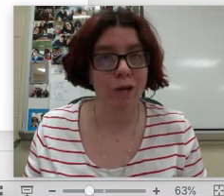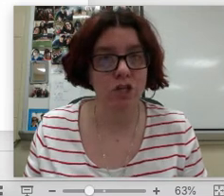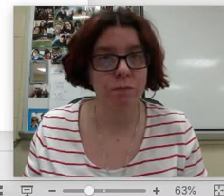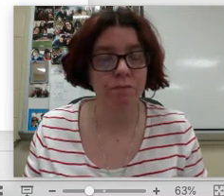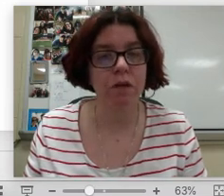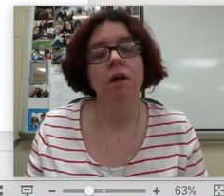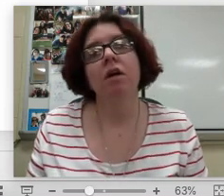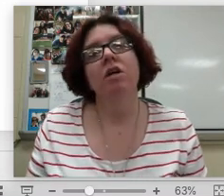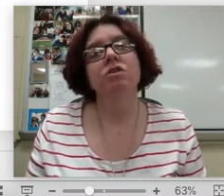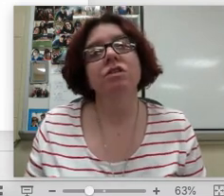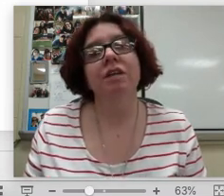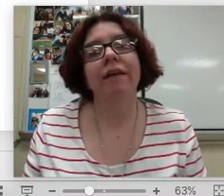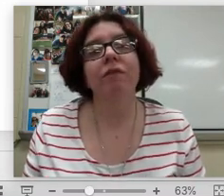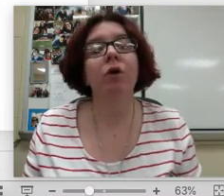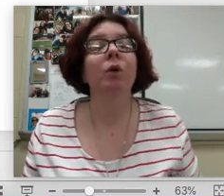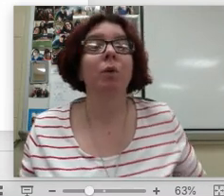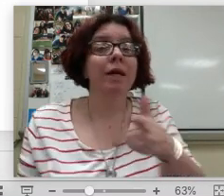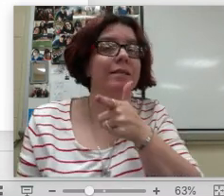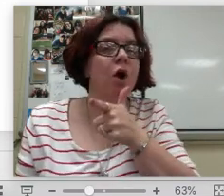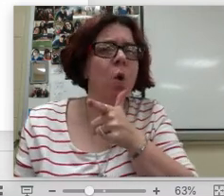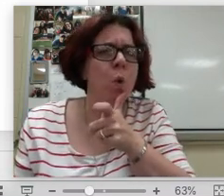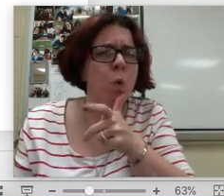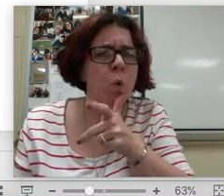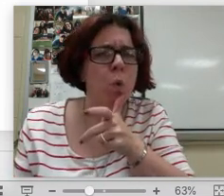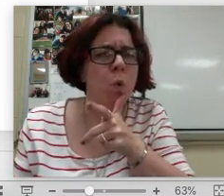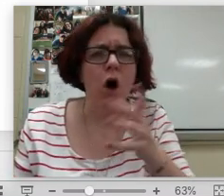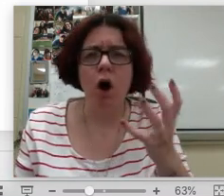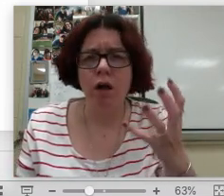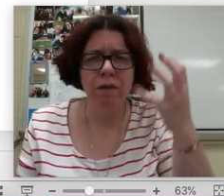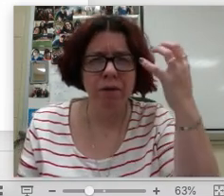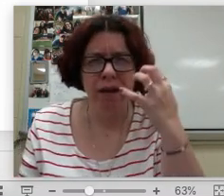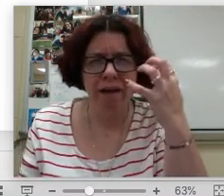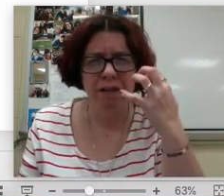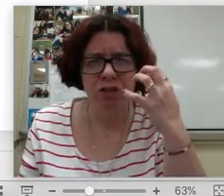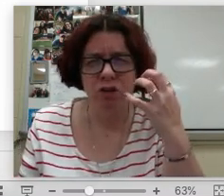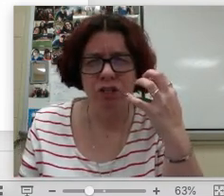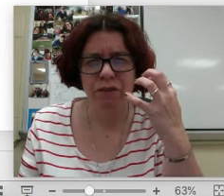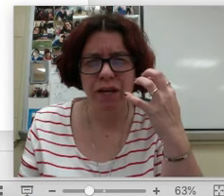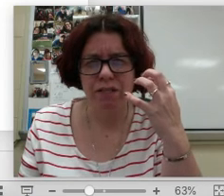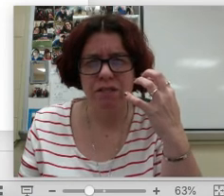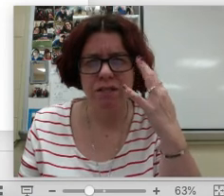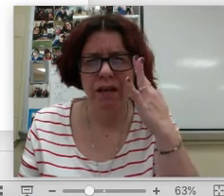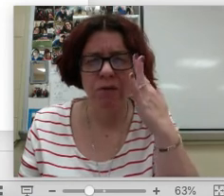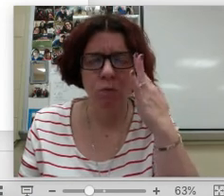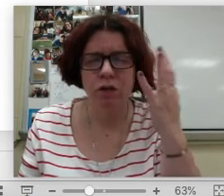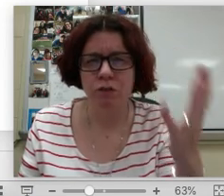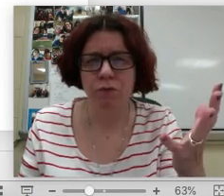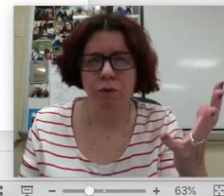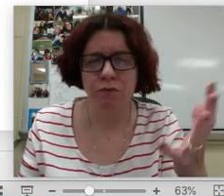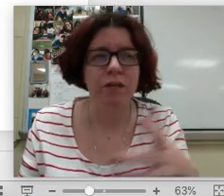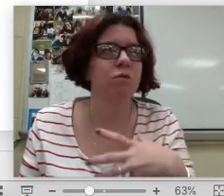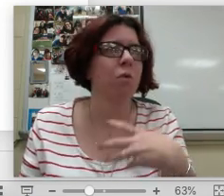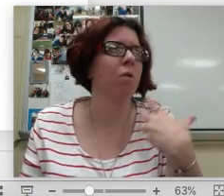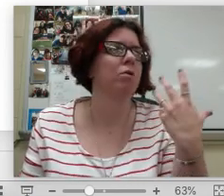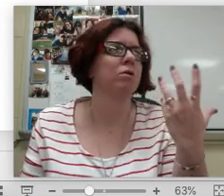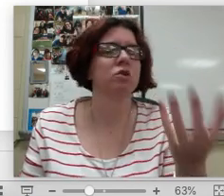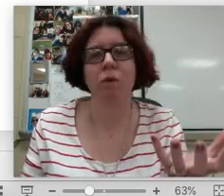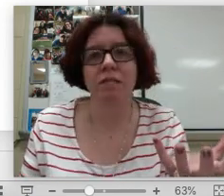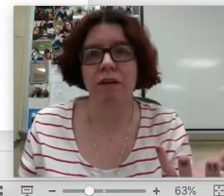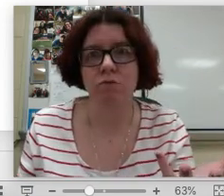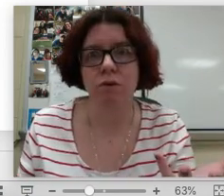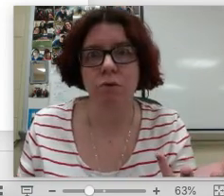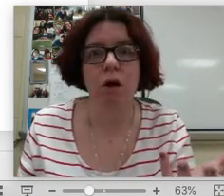and which. So the sign for who is who. Now all of them are going to have that scrunchy face, that where's the fruit face or